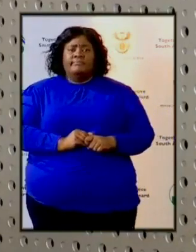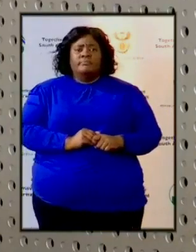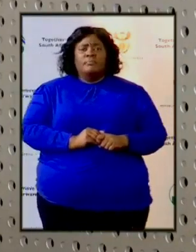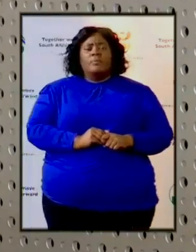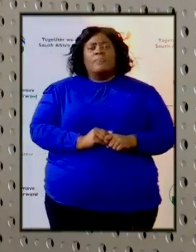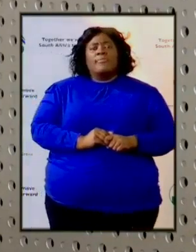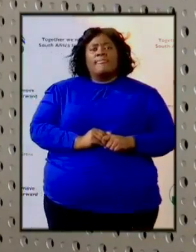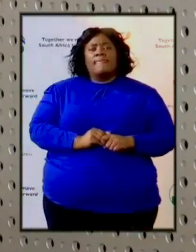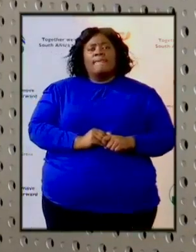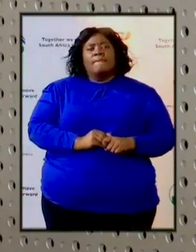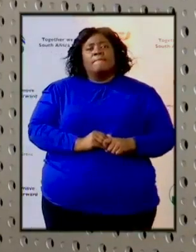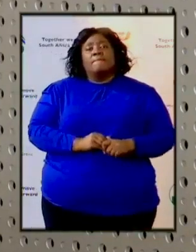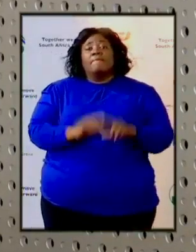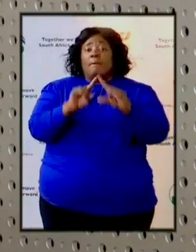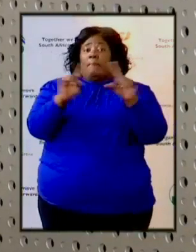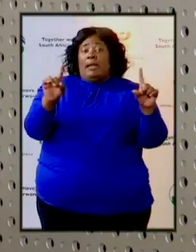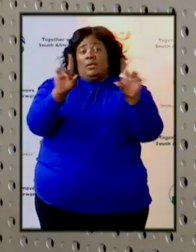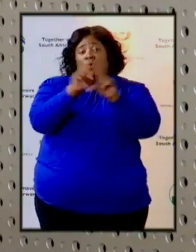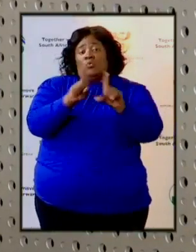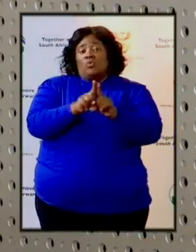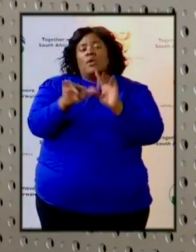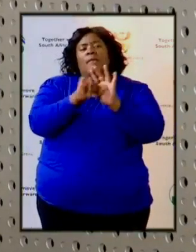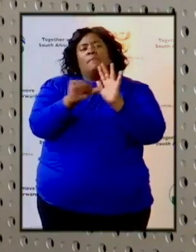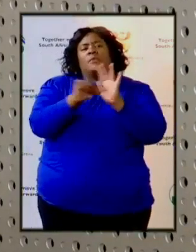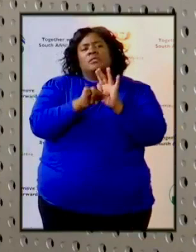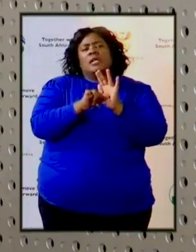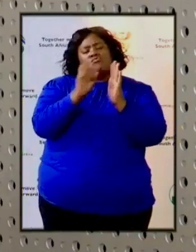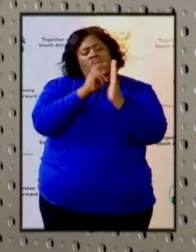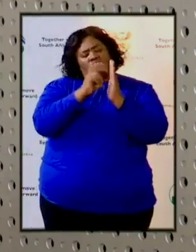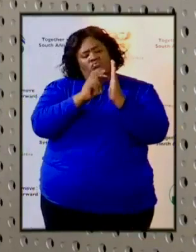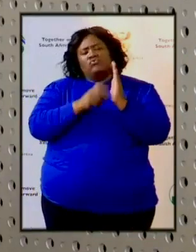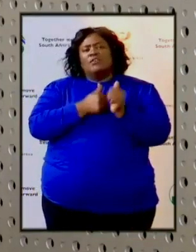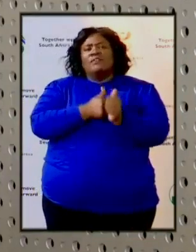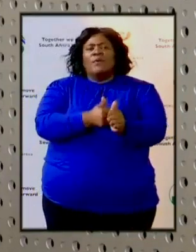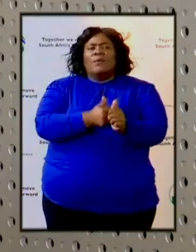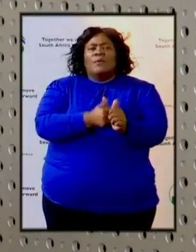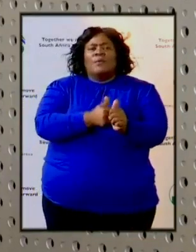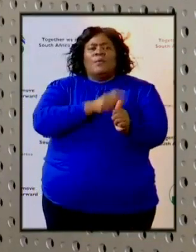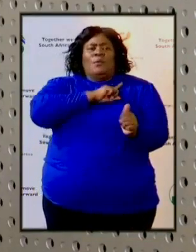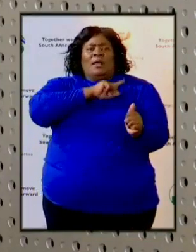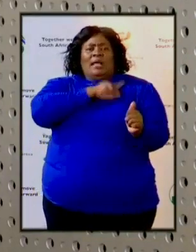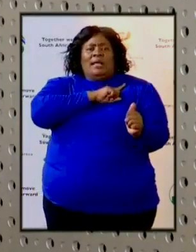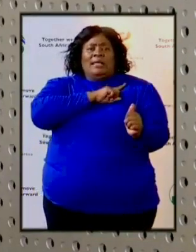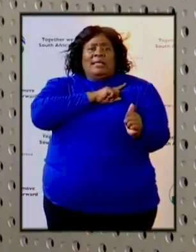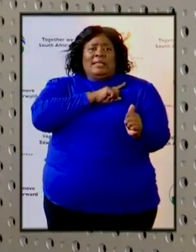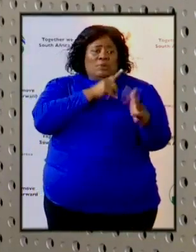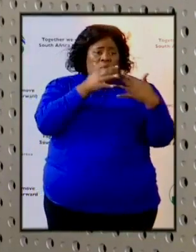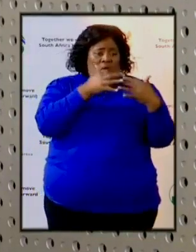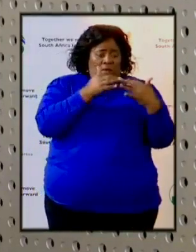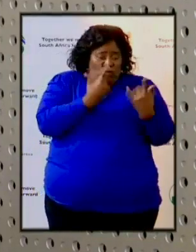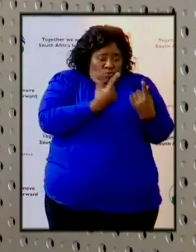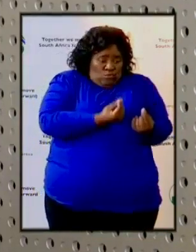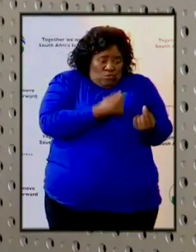But it's important to keep to what is in the regulations, because what you do may affect